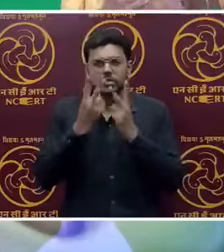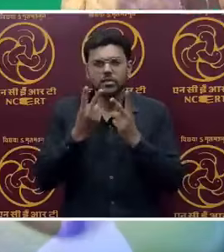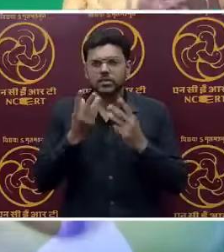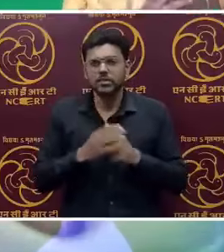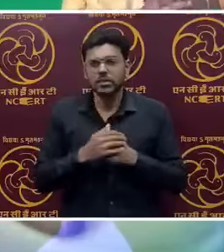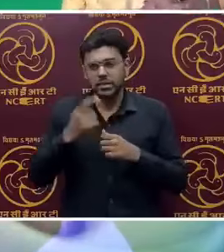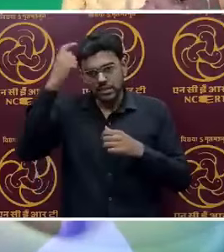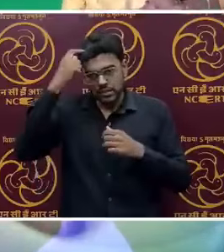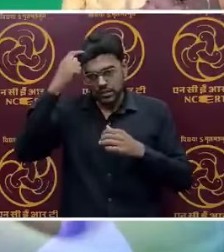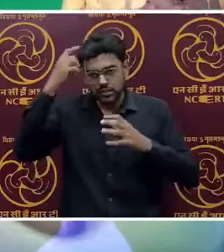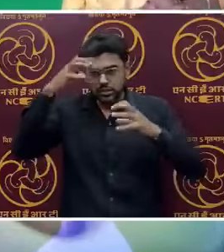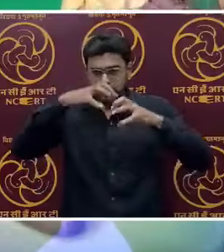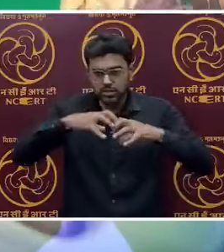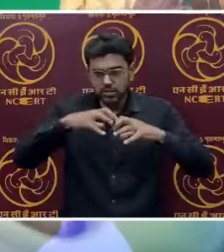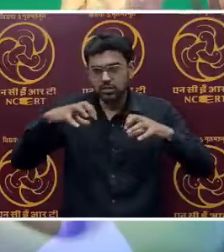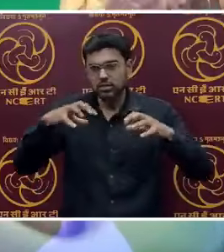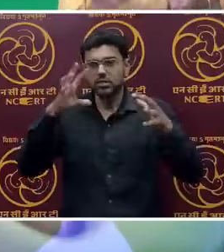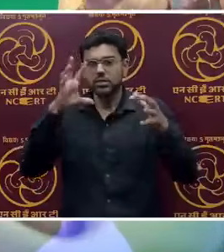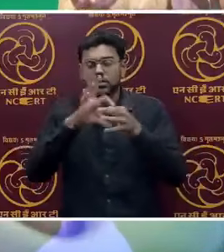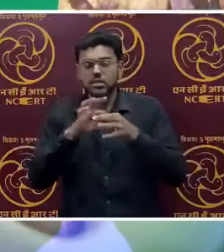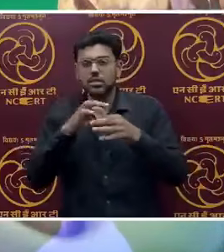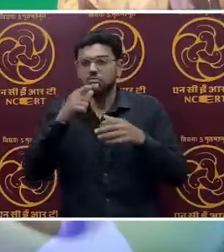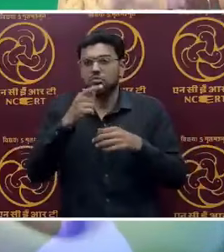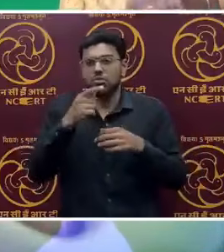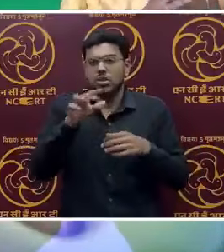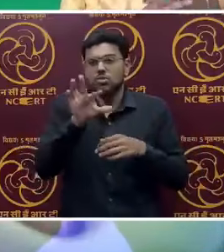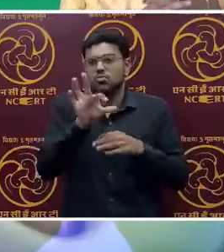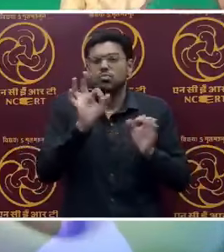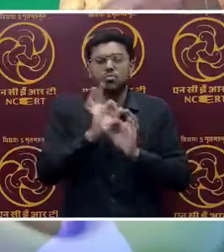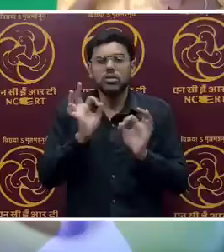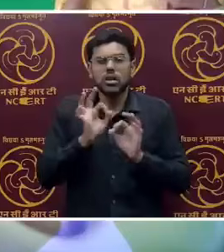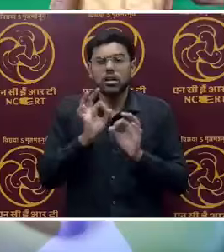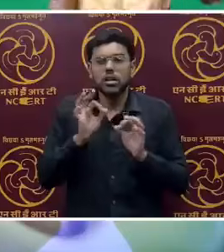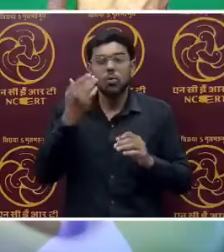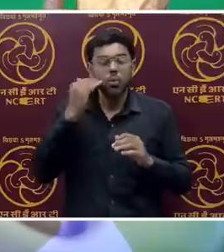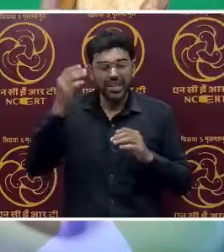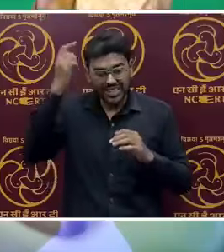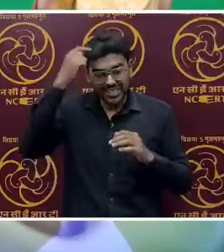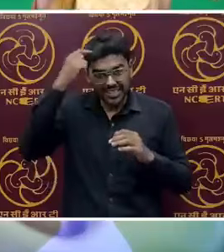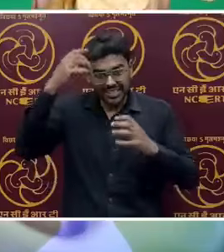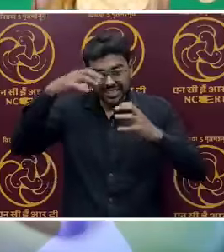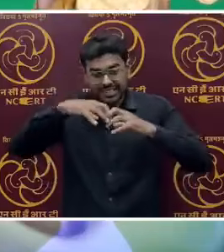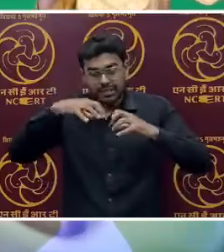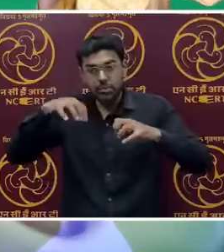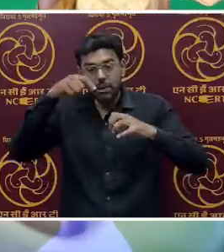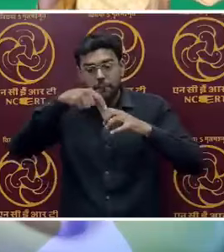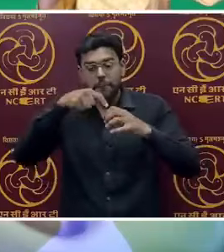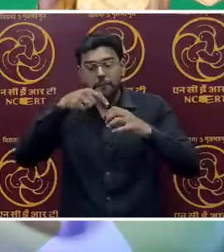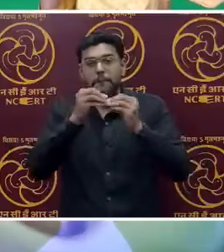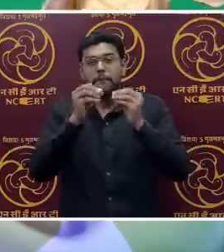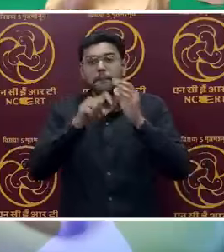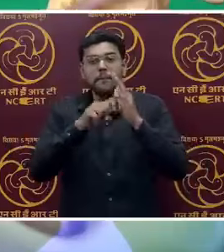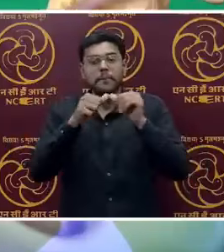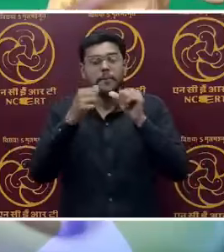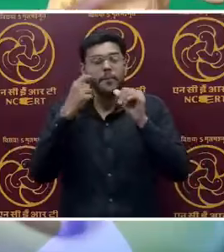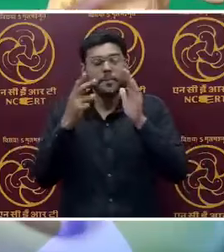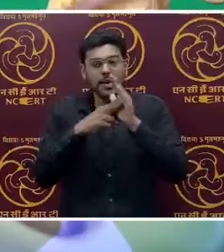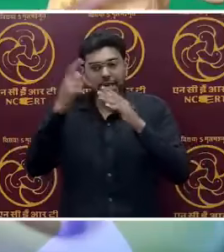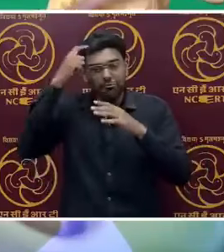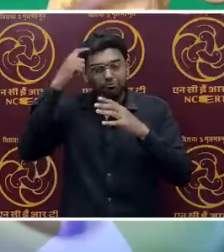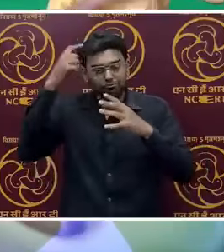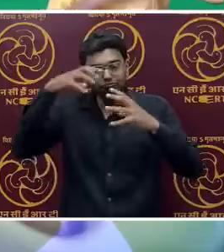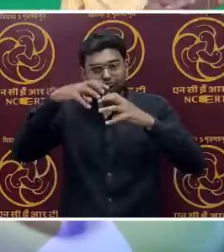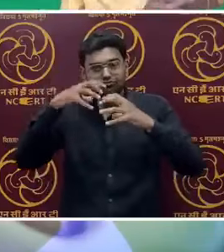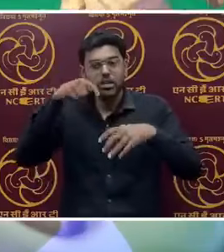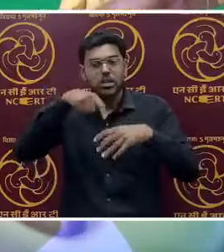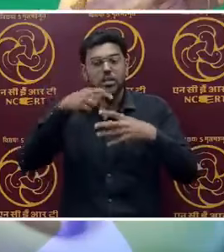is neurologically, they don't have a choice. When the neurology, the brain system is so different, then